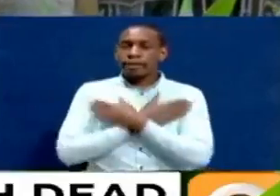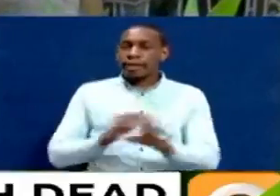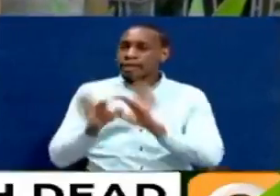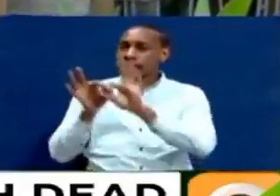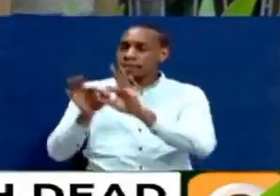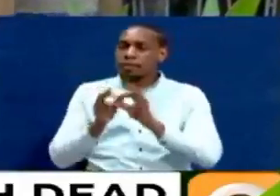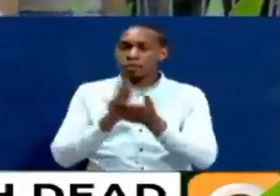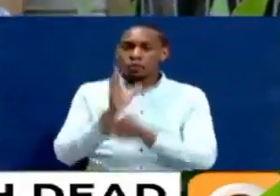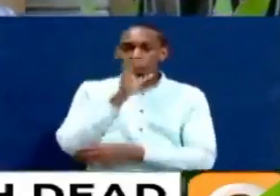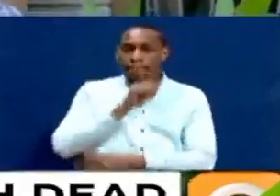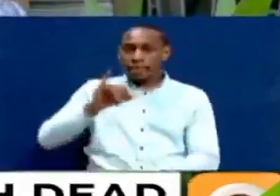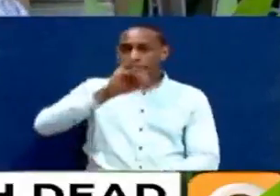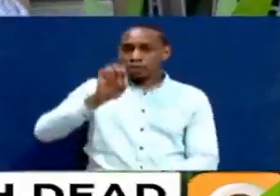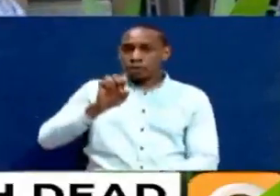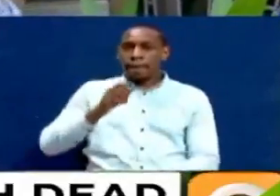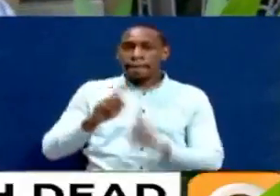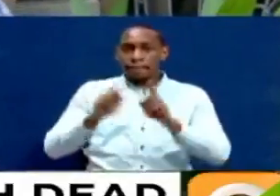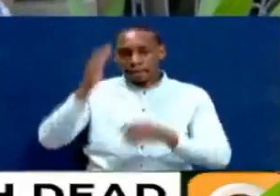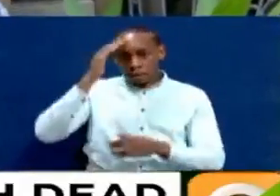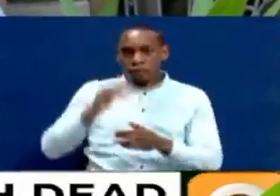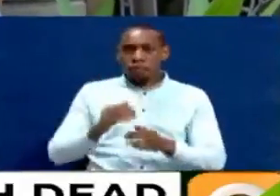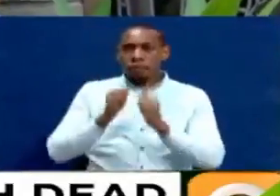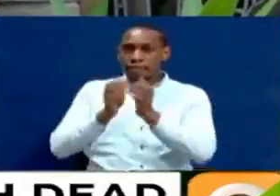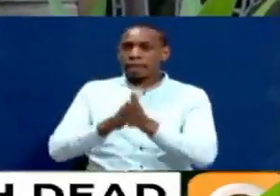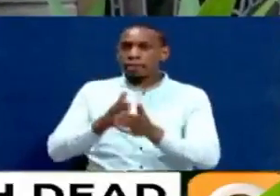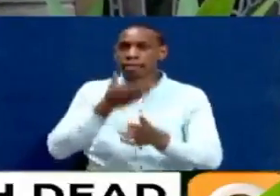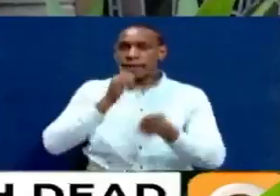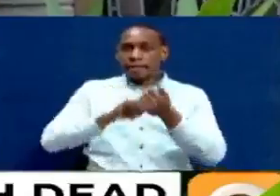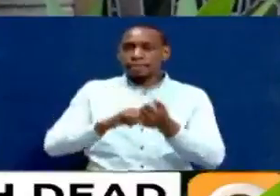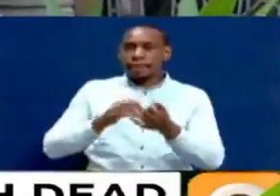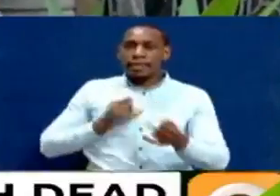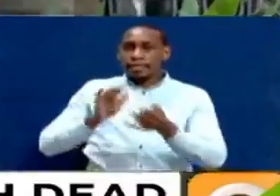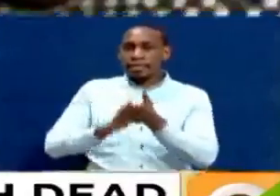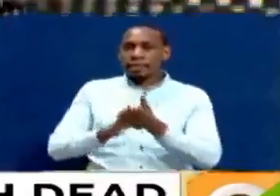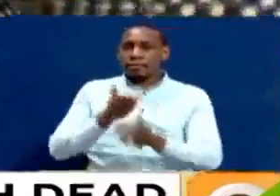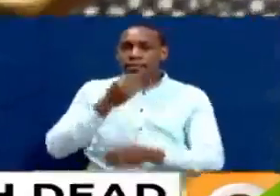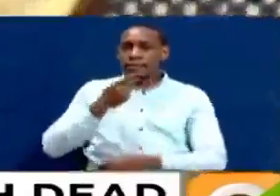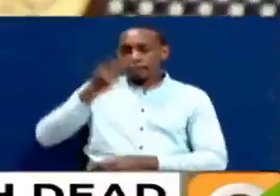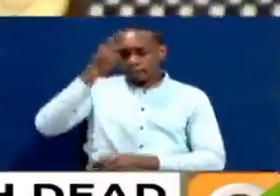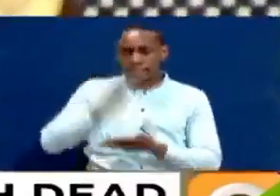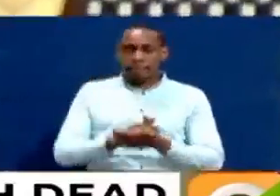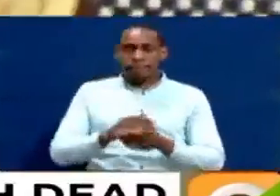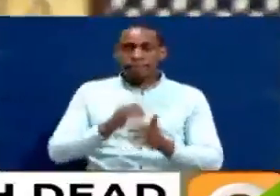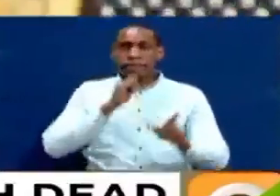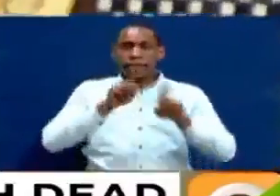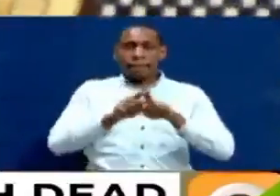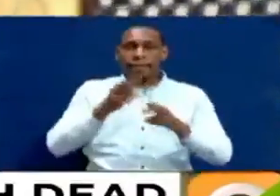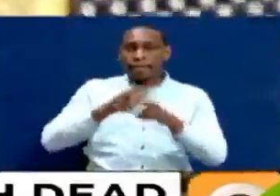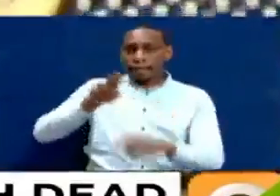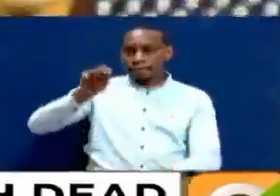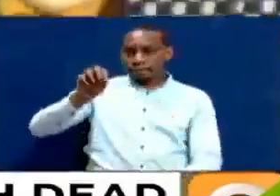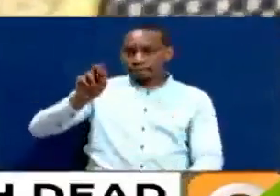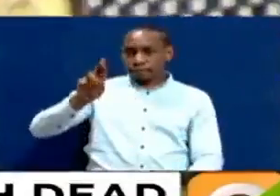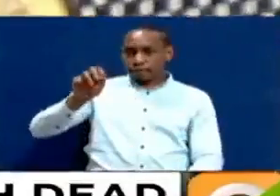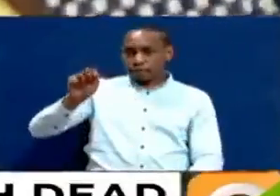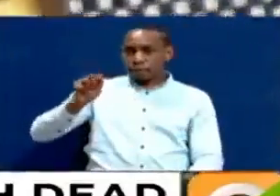I'll miss Joe, but I know he's with my husband, my son, my parents, so he's in a better place than I am. His brother, Norman Nyaga, confirming